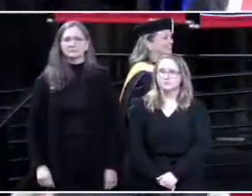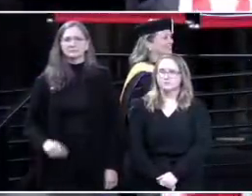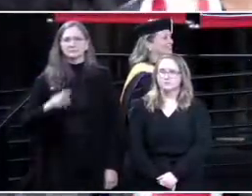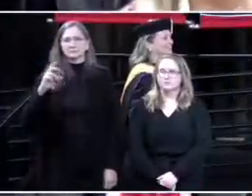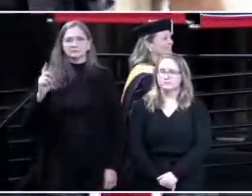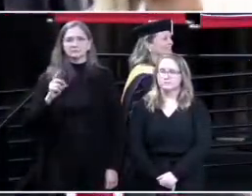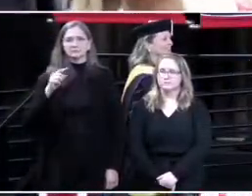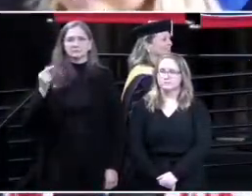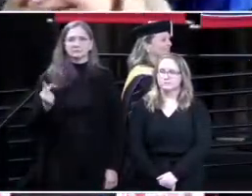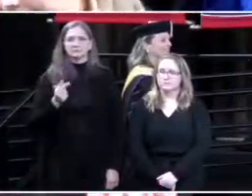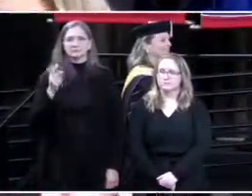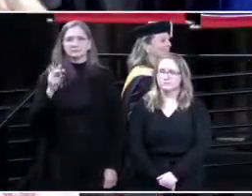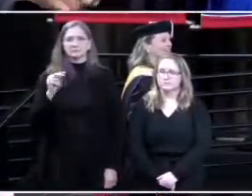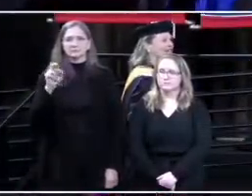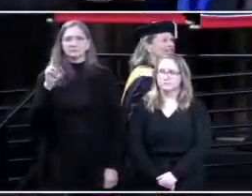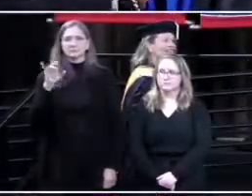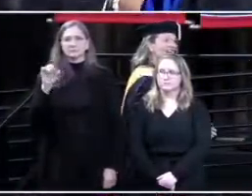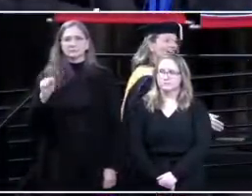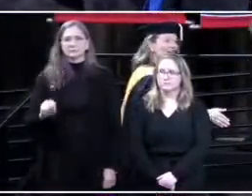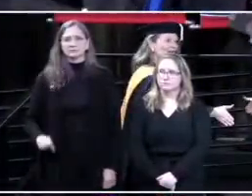Dawson Garrett Norris.